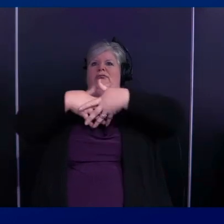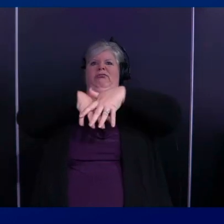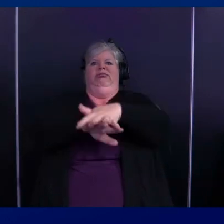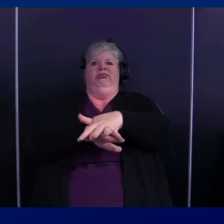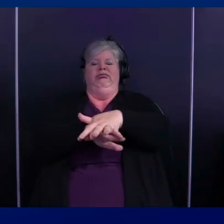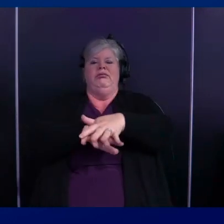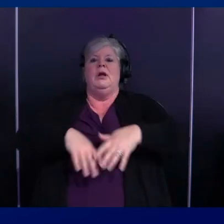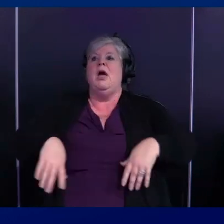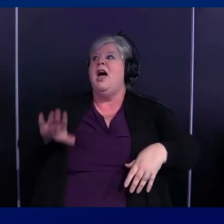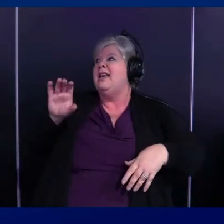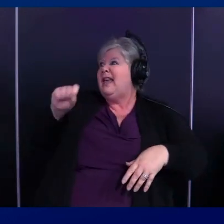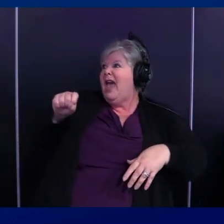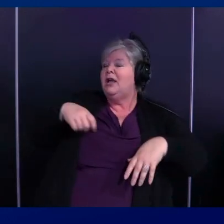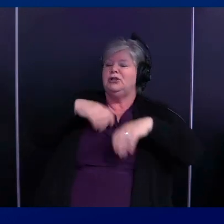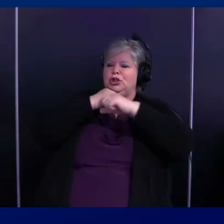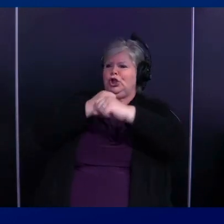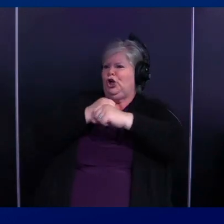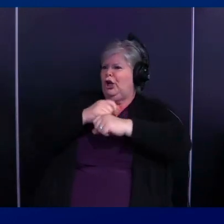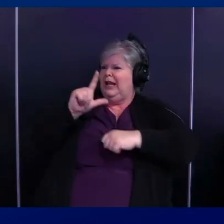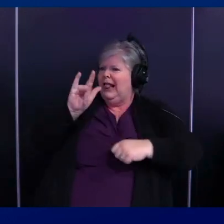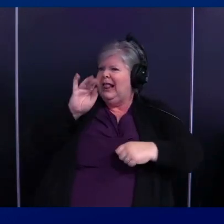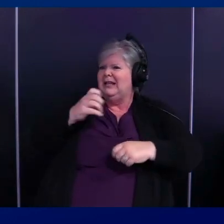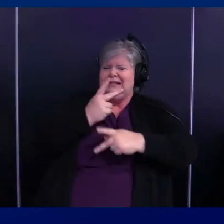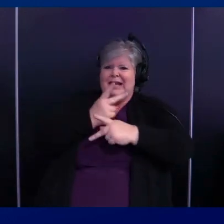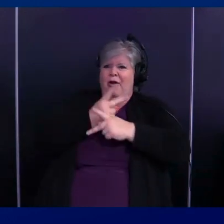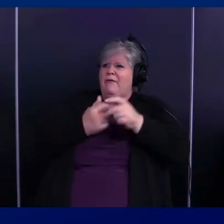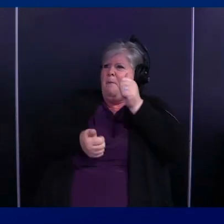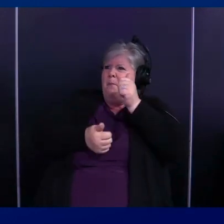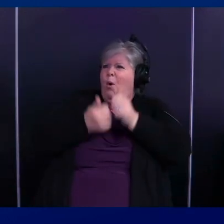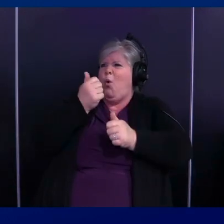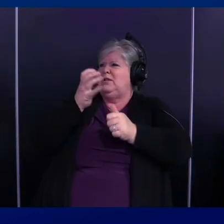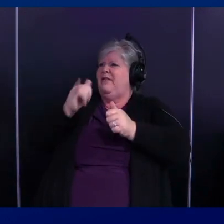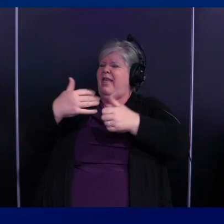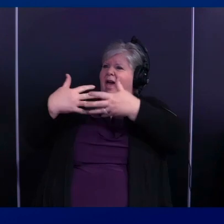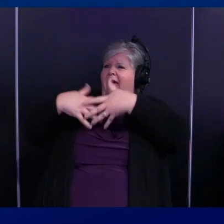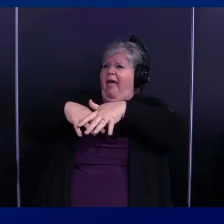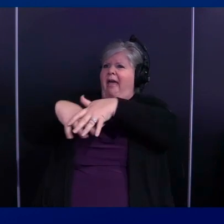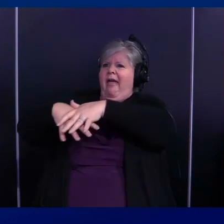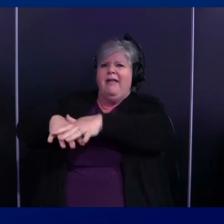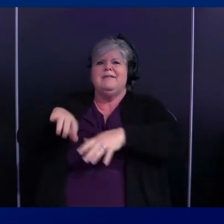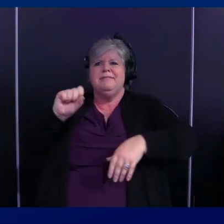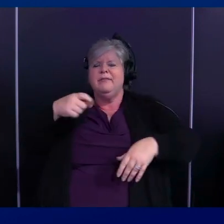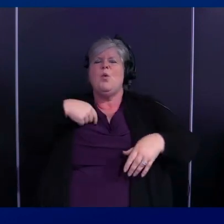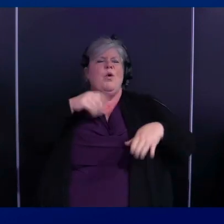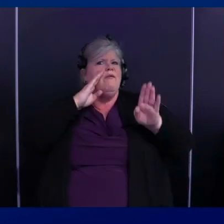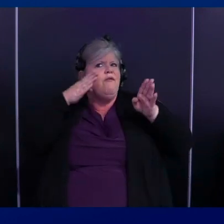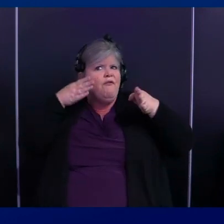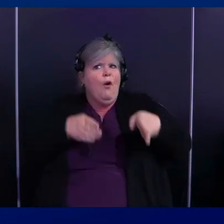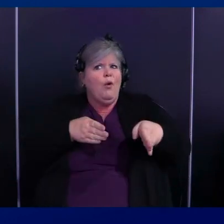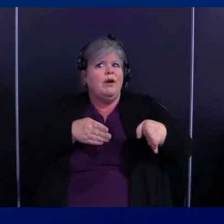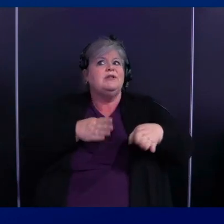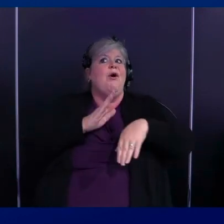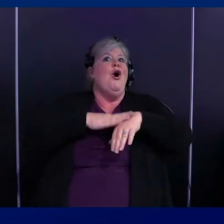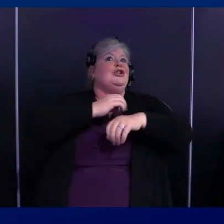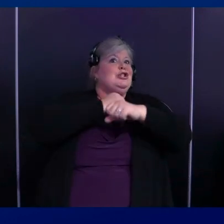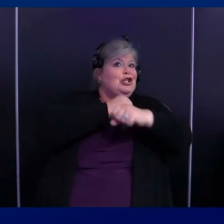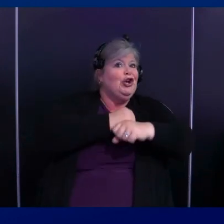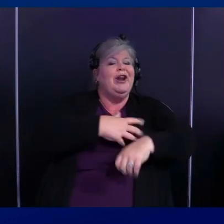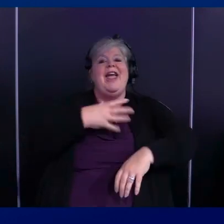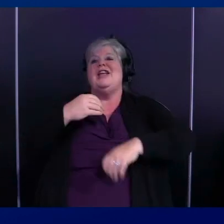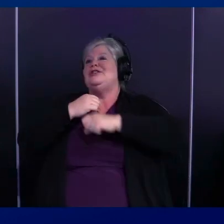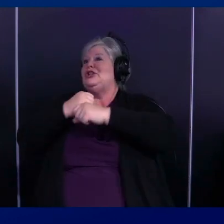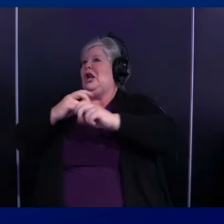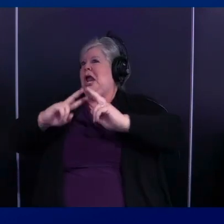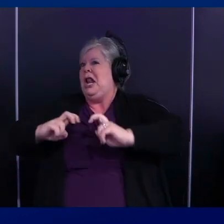Security Lake takes care of a lot of that plumbing for customers now, because I know we're focusing on Security Lake and security analytics here